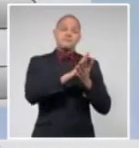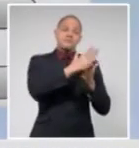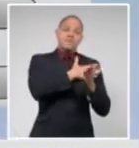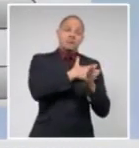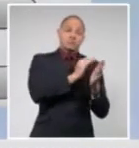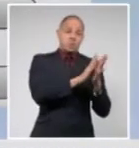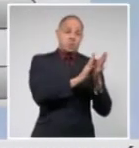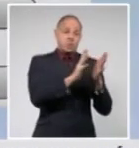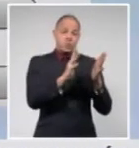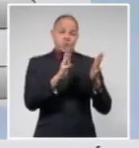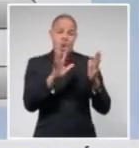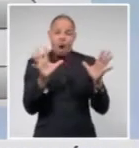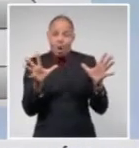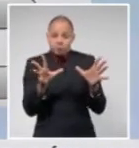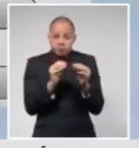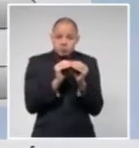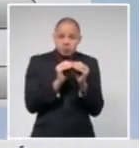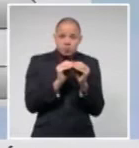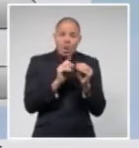Of the